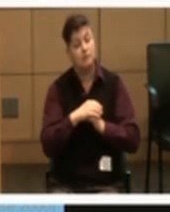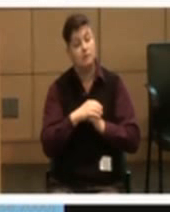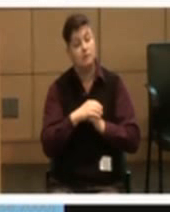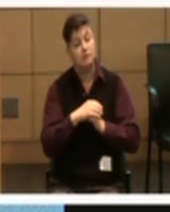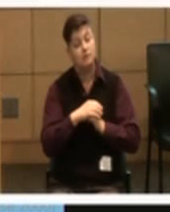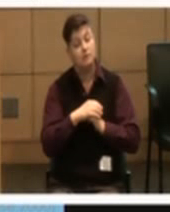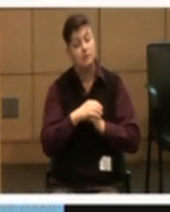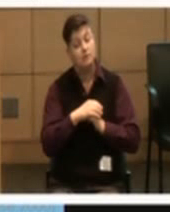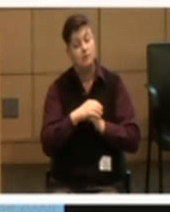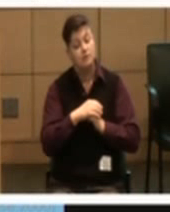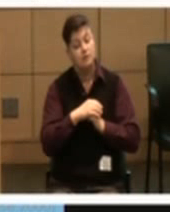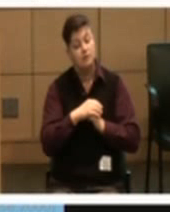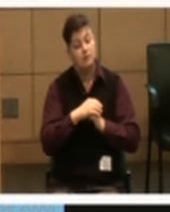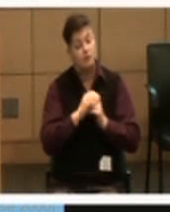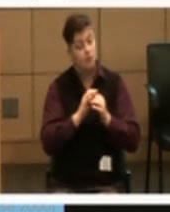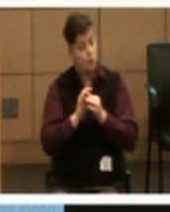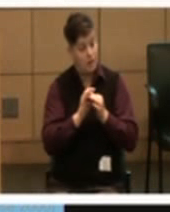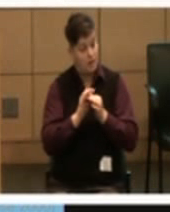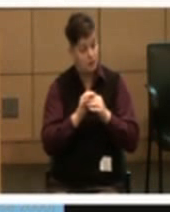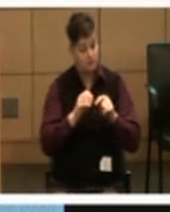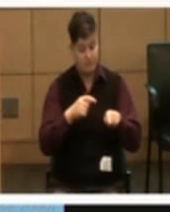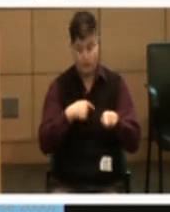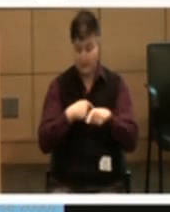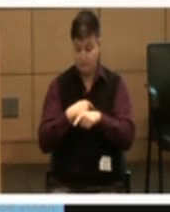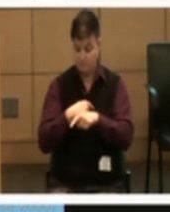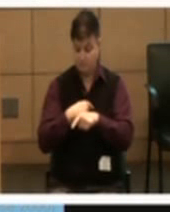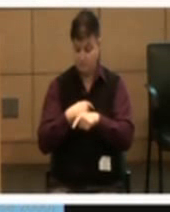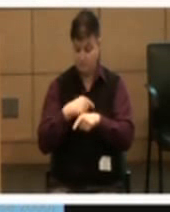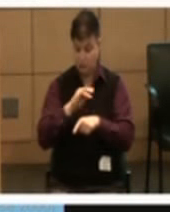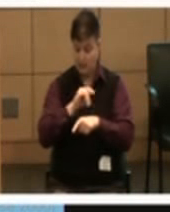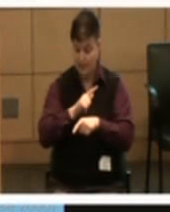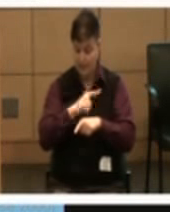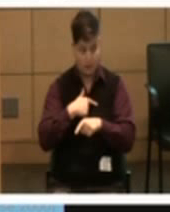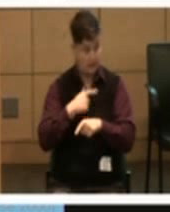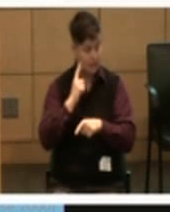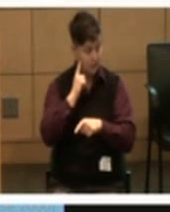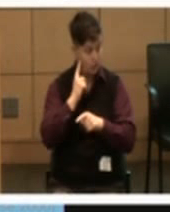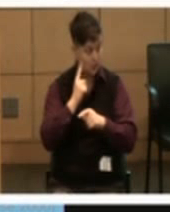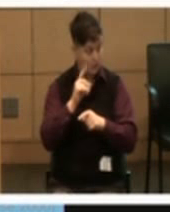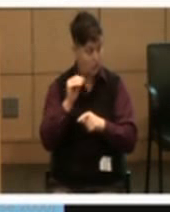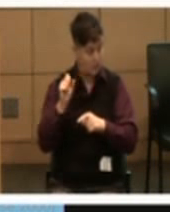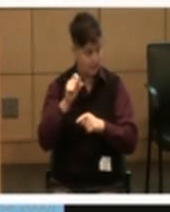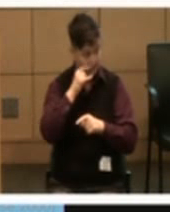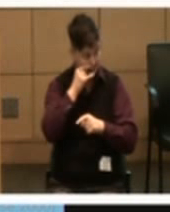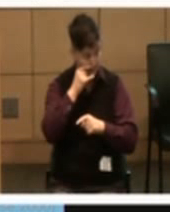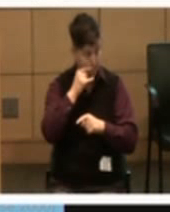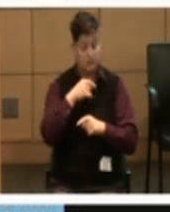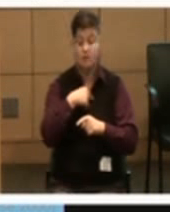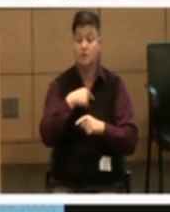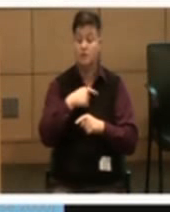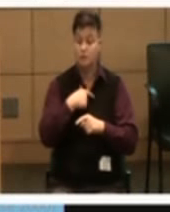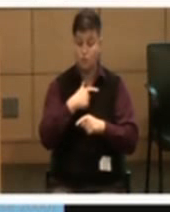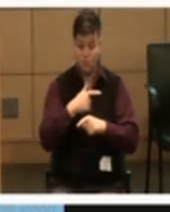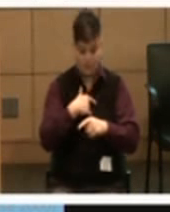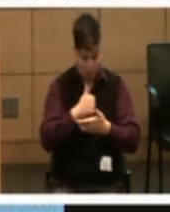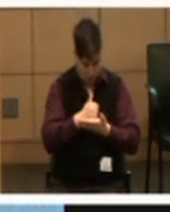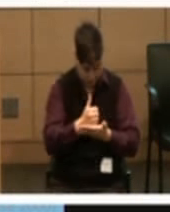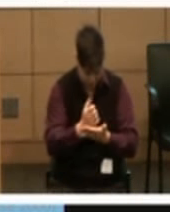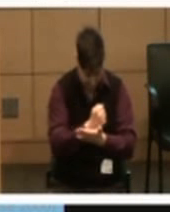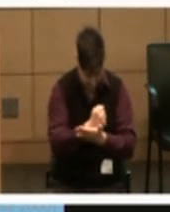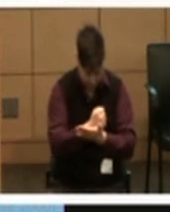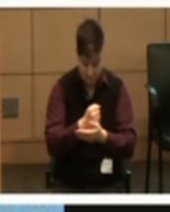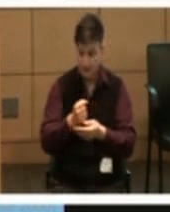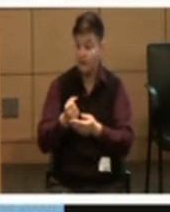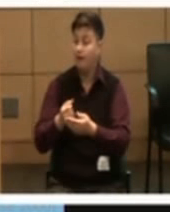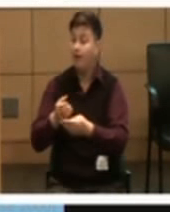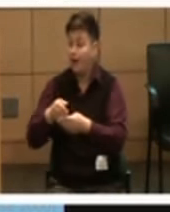of a correlation between improved outcomes for these children and early intervention. And so this is